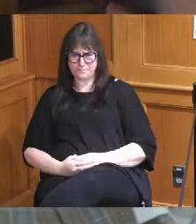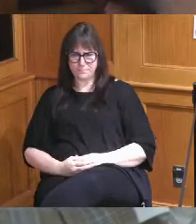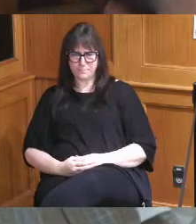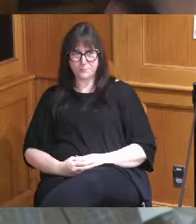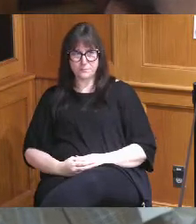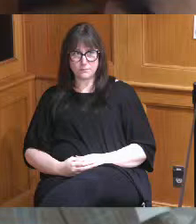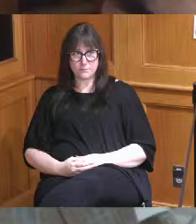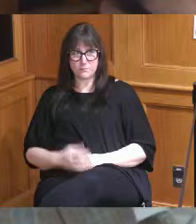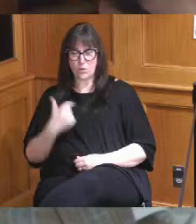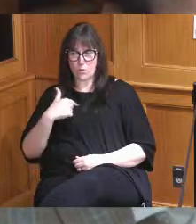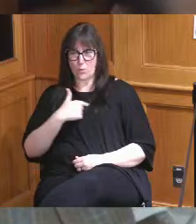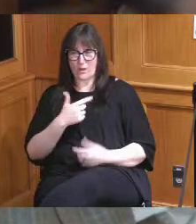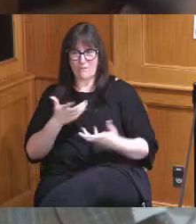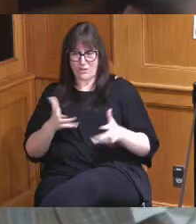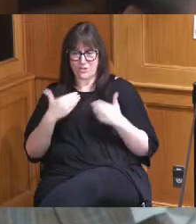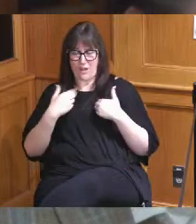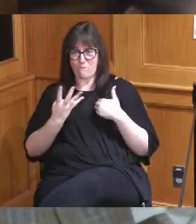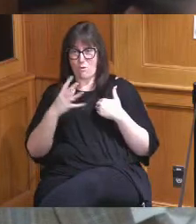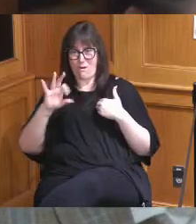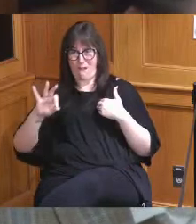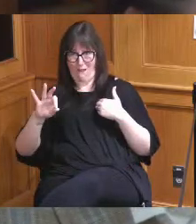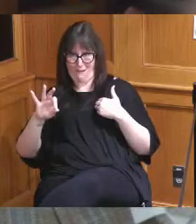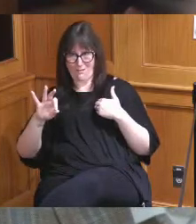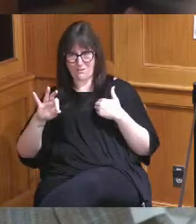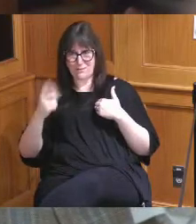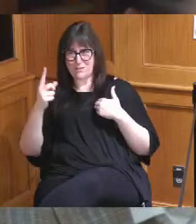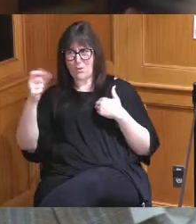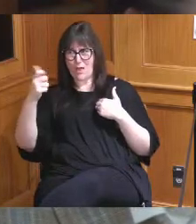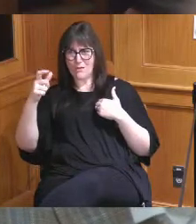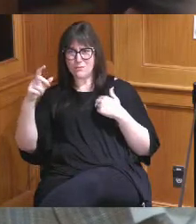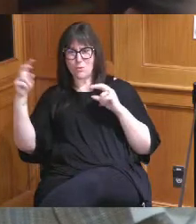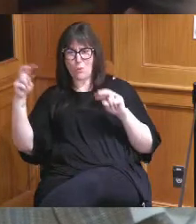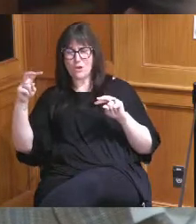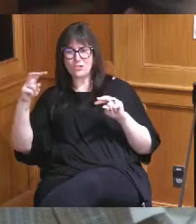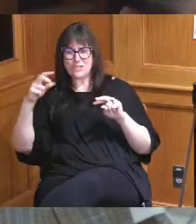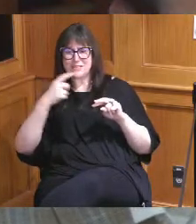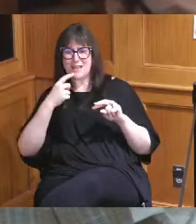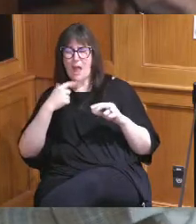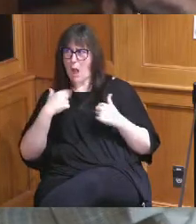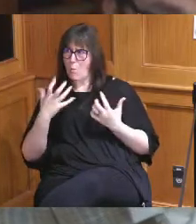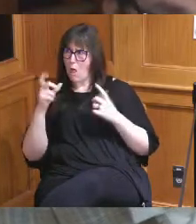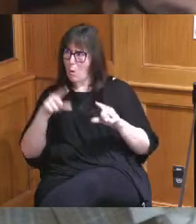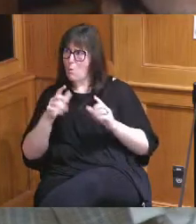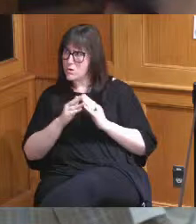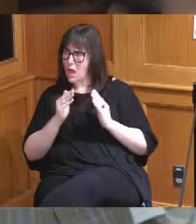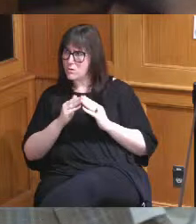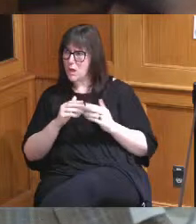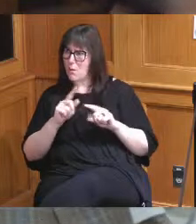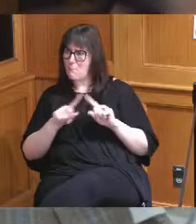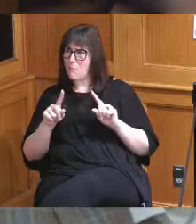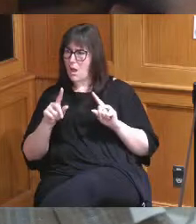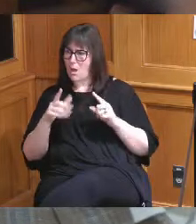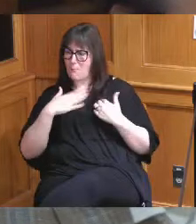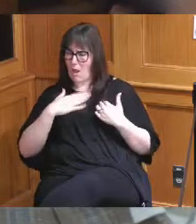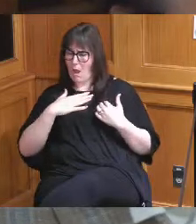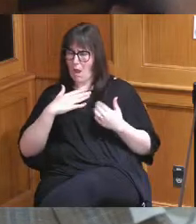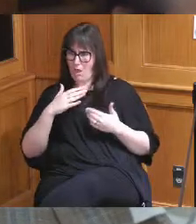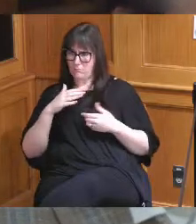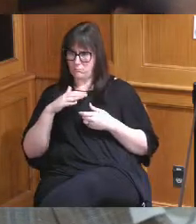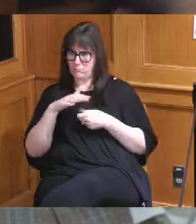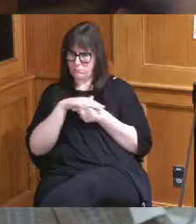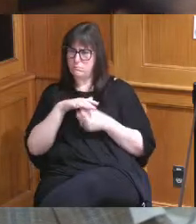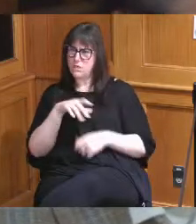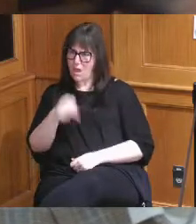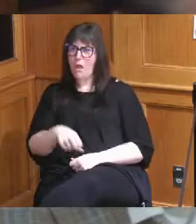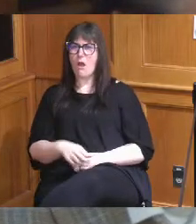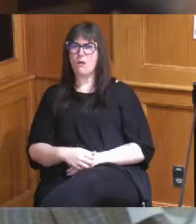that we got 49 municipalities, and someone else watching say, I want them to come downtown in my municipality. So I